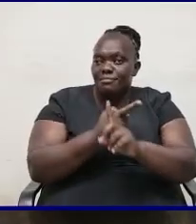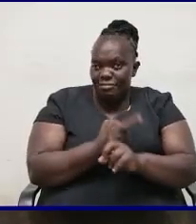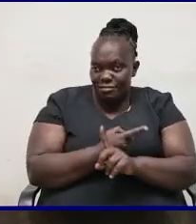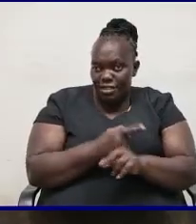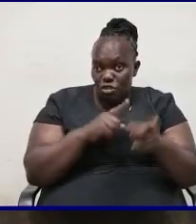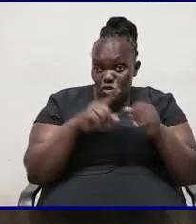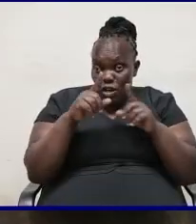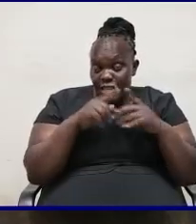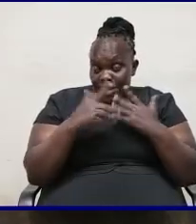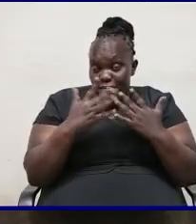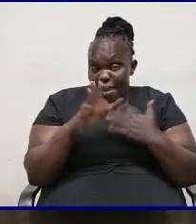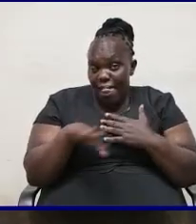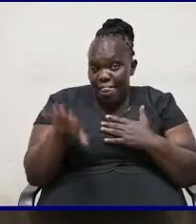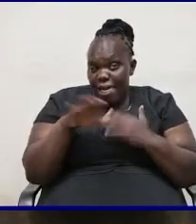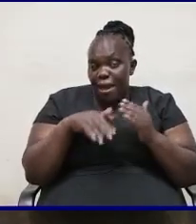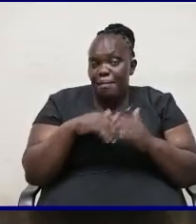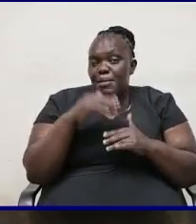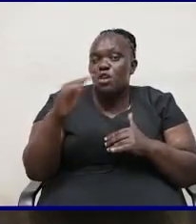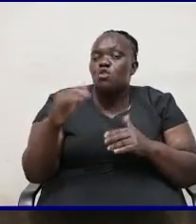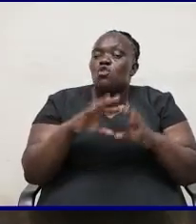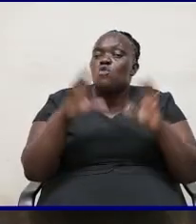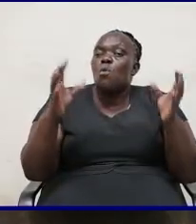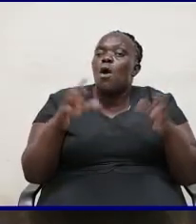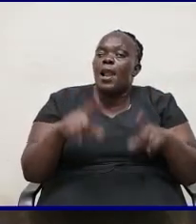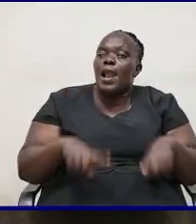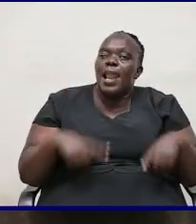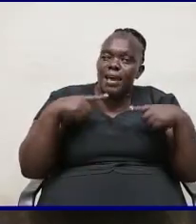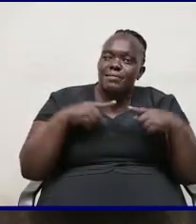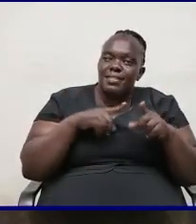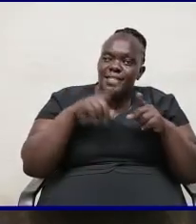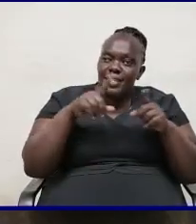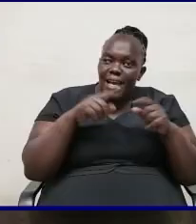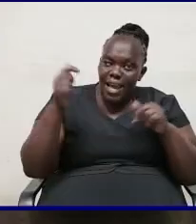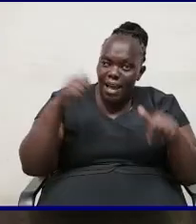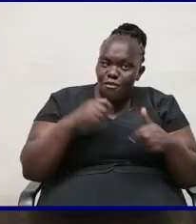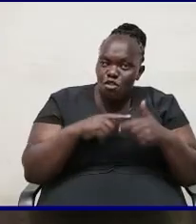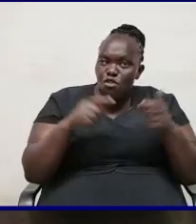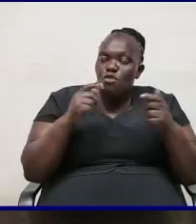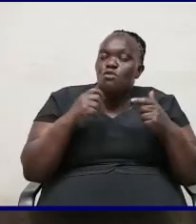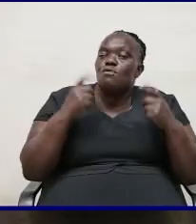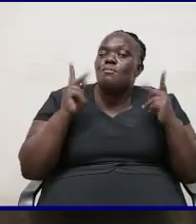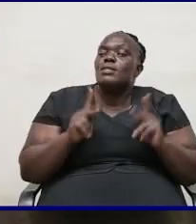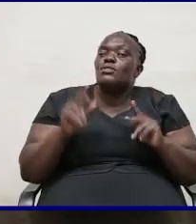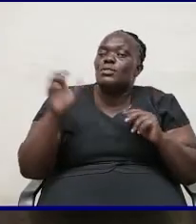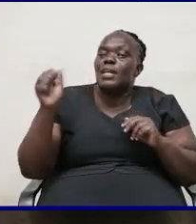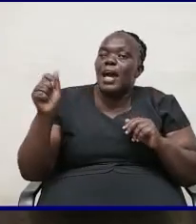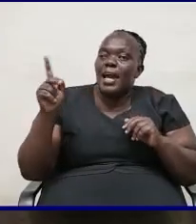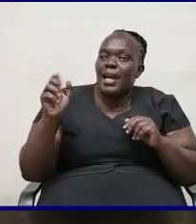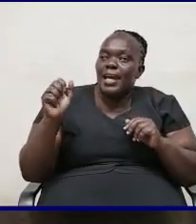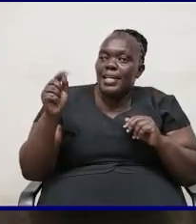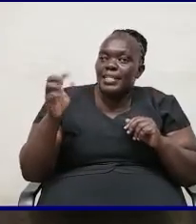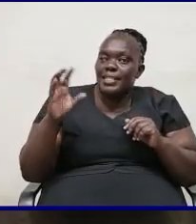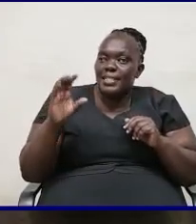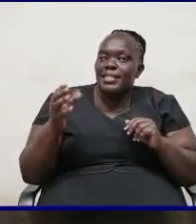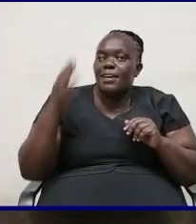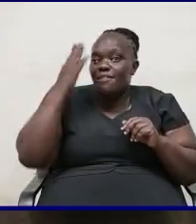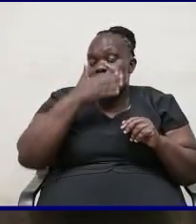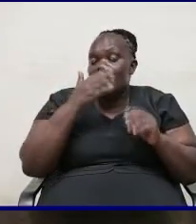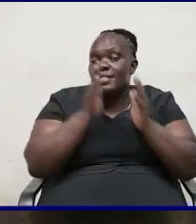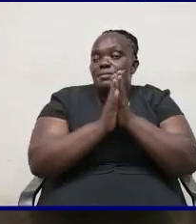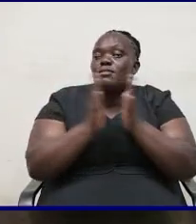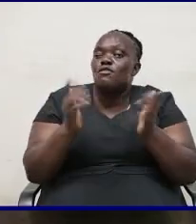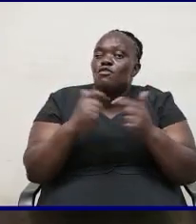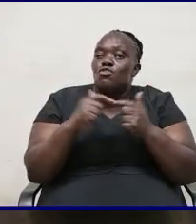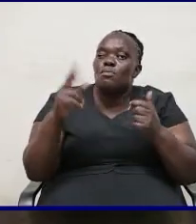diversify tourism products beyond wildlife safaris? This comes from someone called Akej Evelyn Sharon on Facebook